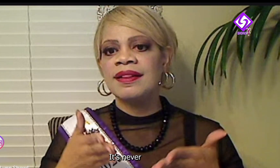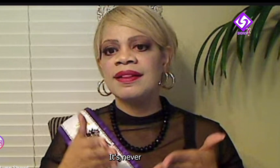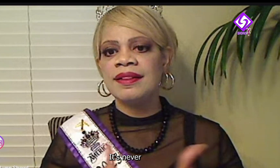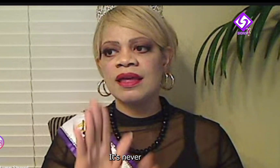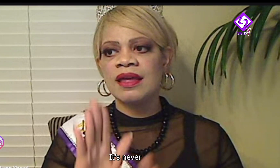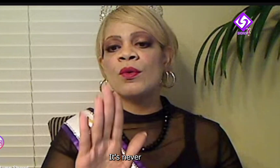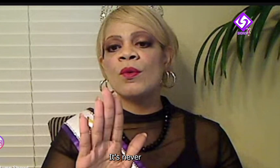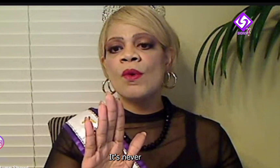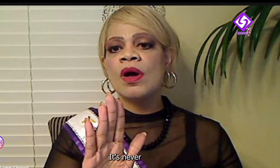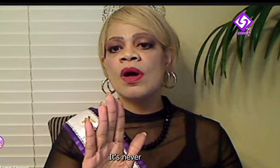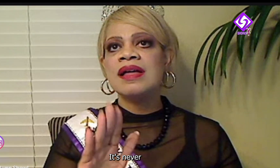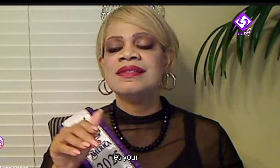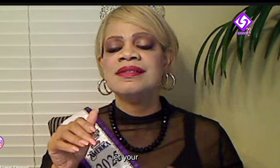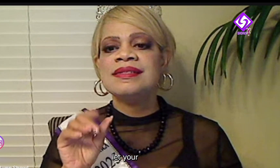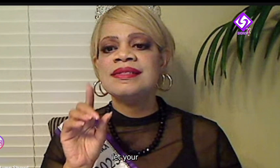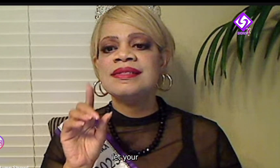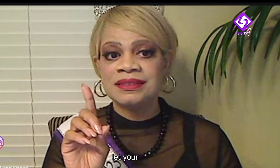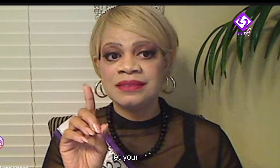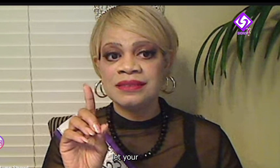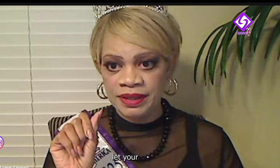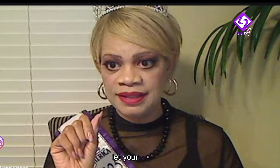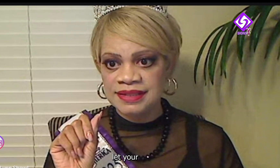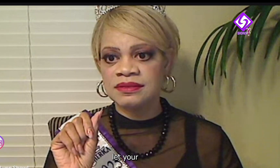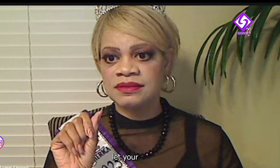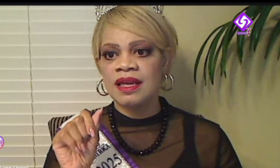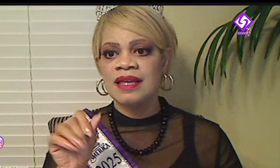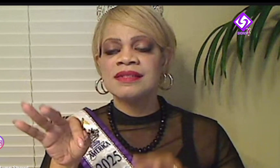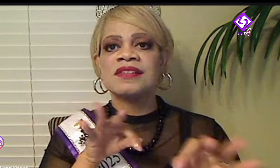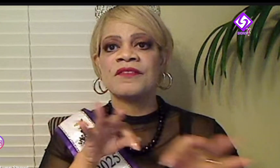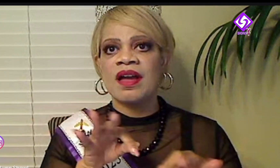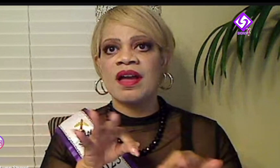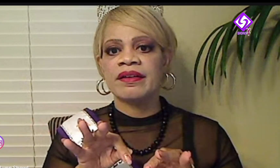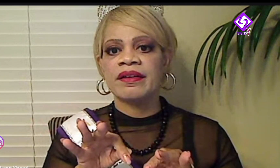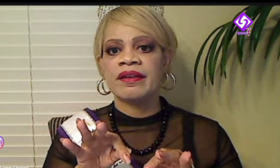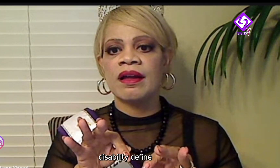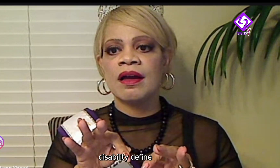It's never let your